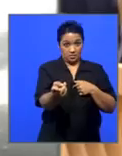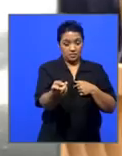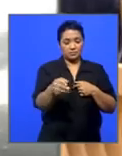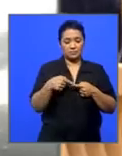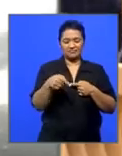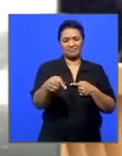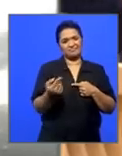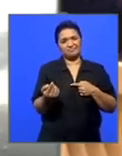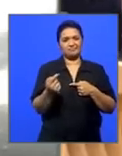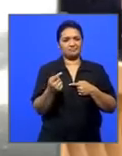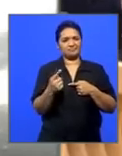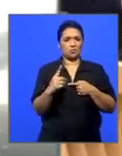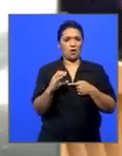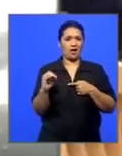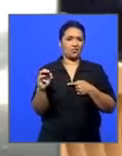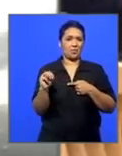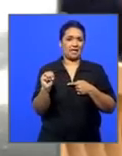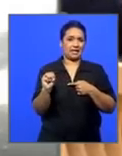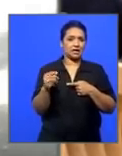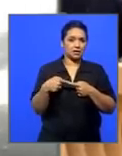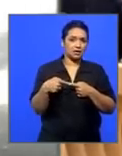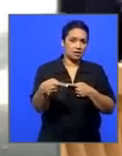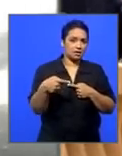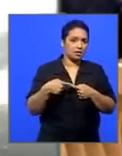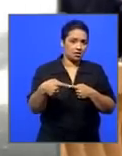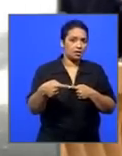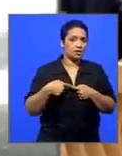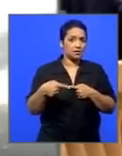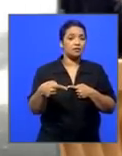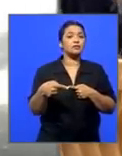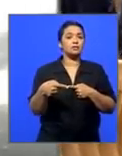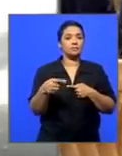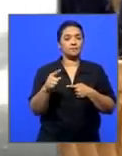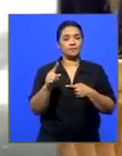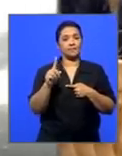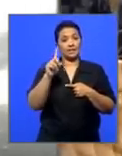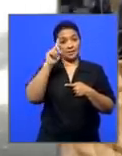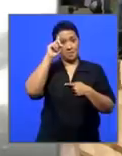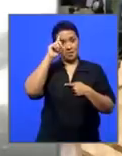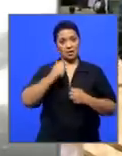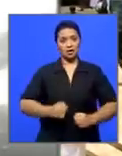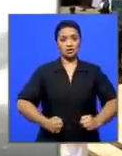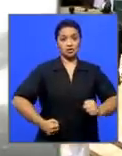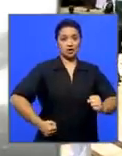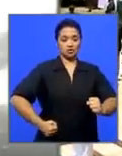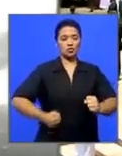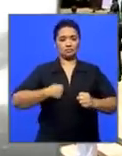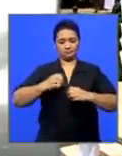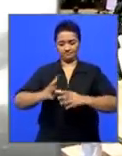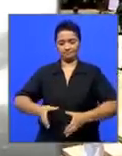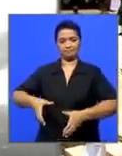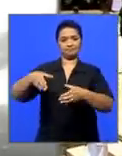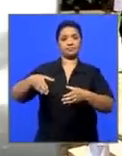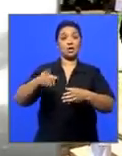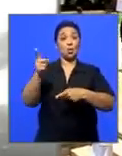a few hundred meters, I would say. Is where Madiba's statue is going to be erected over